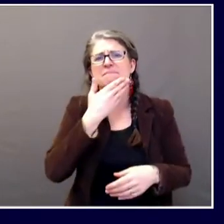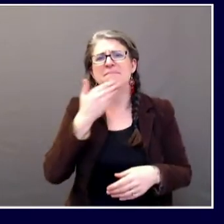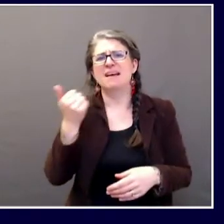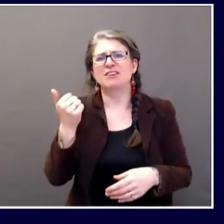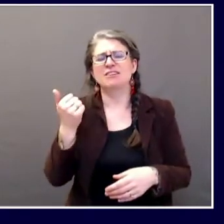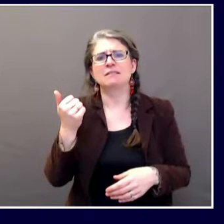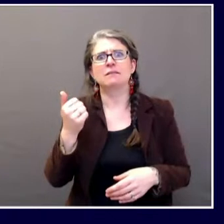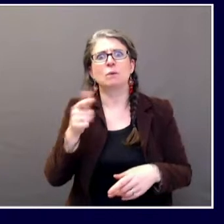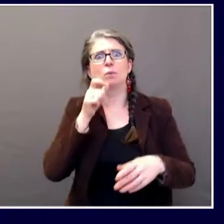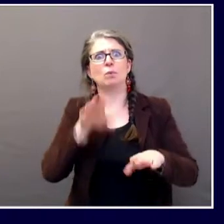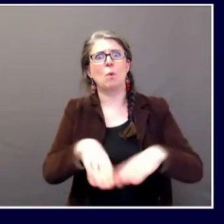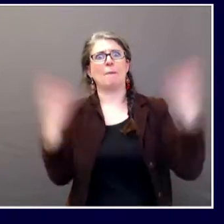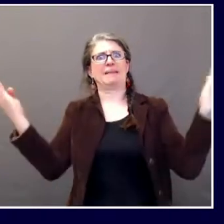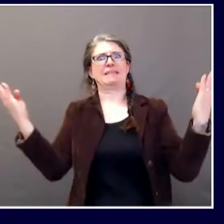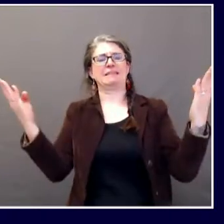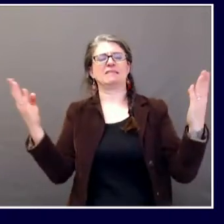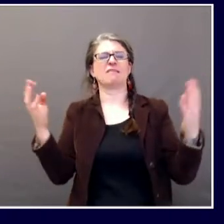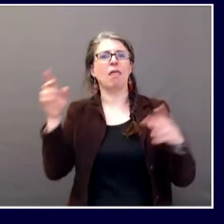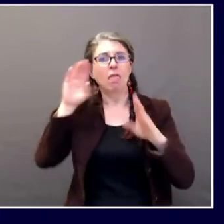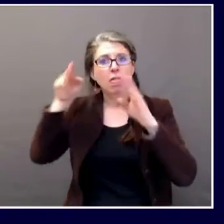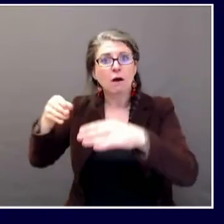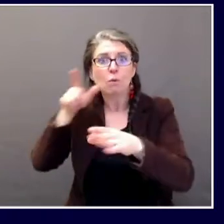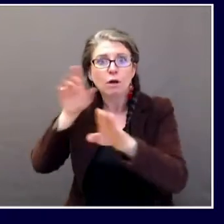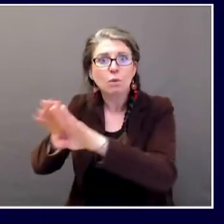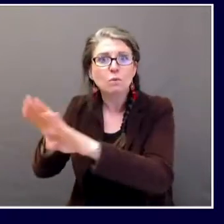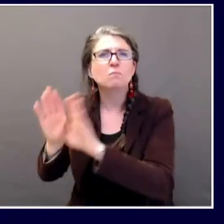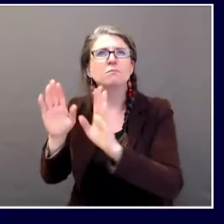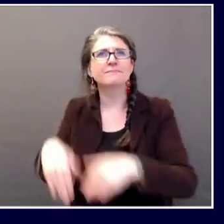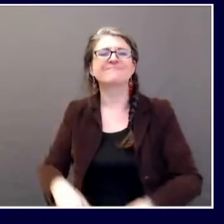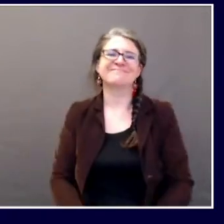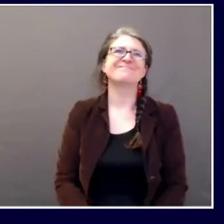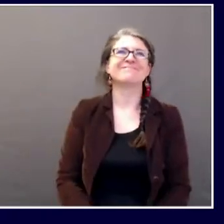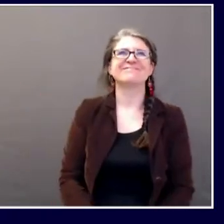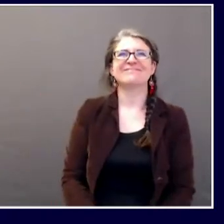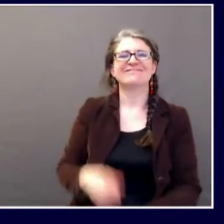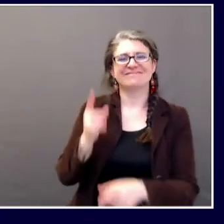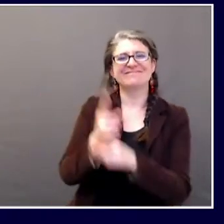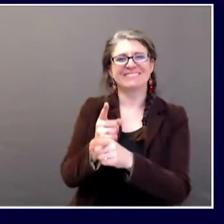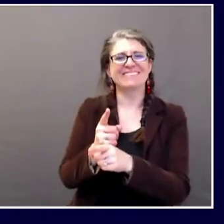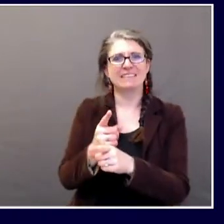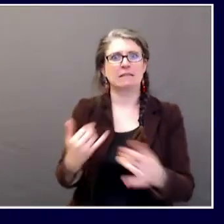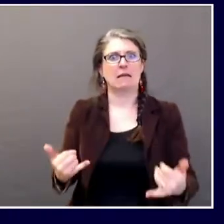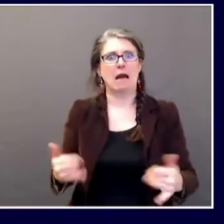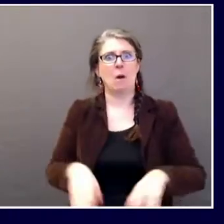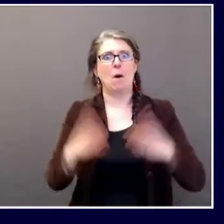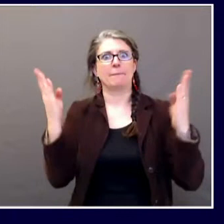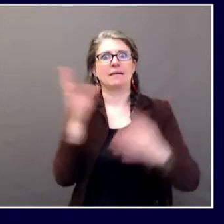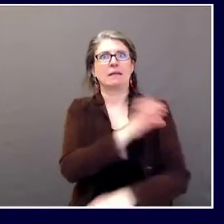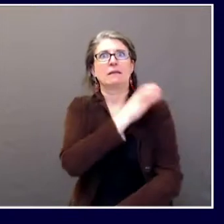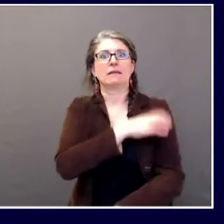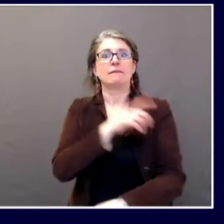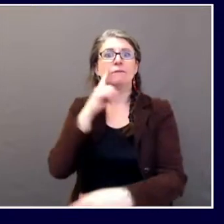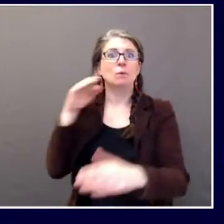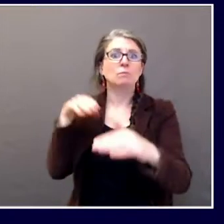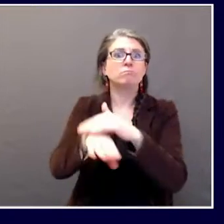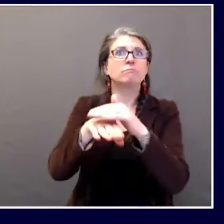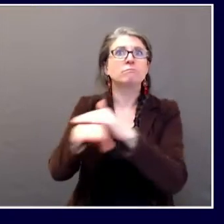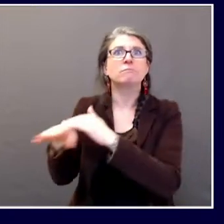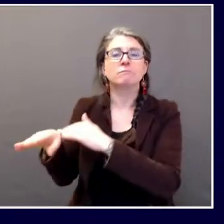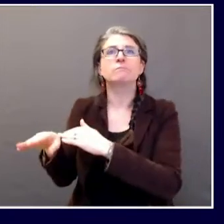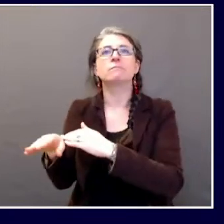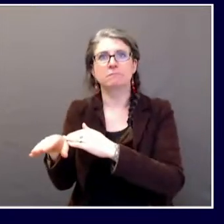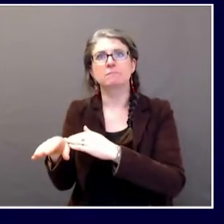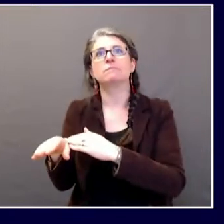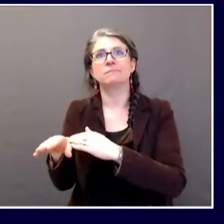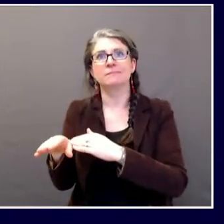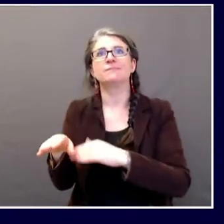my fingertips, Patrick. I know that some of the clinics, some of the larger sites did postpone appointments today, but I don't